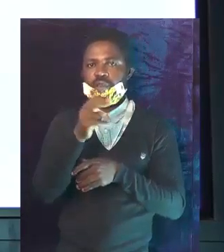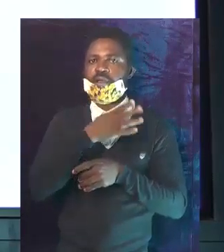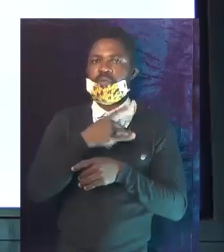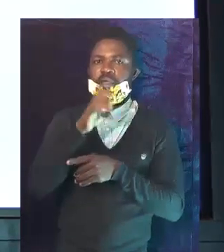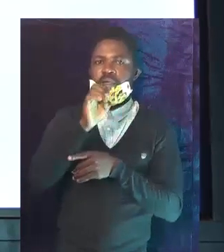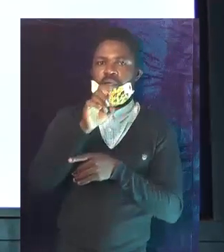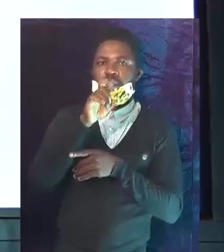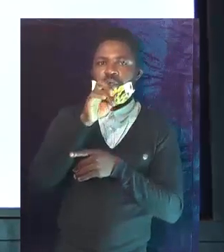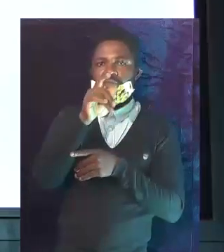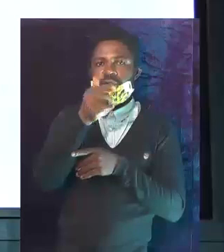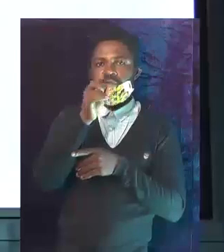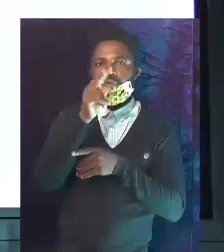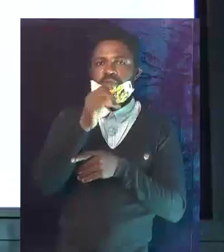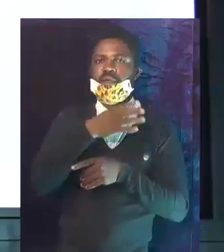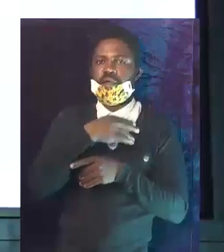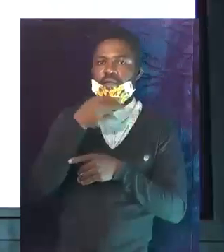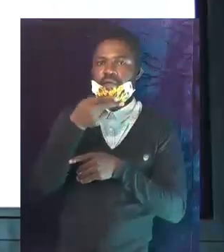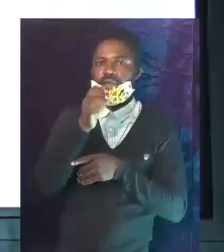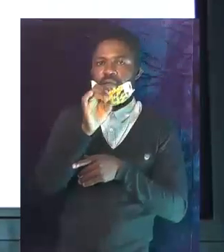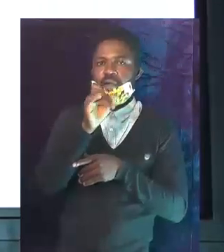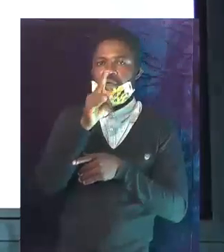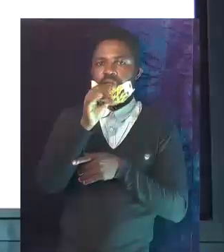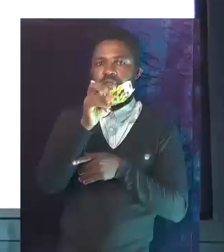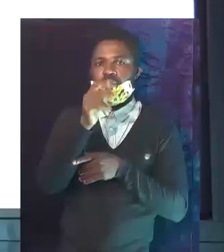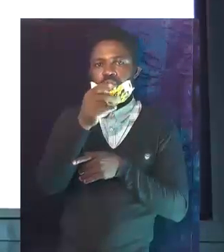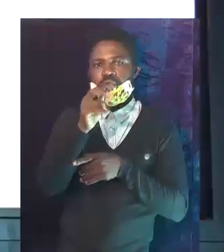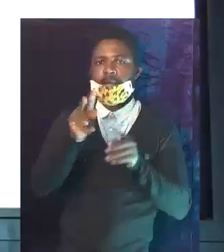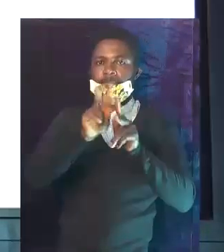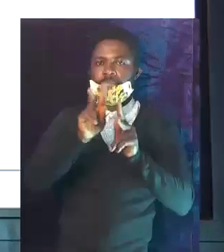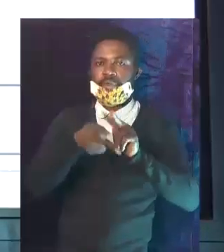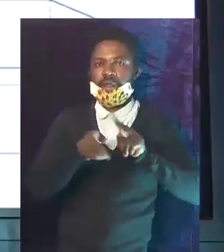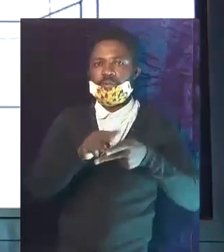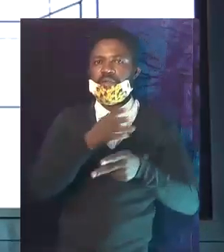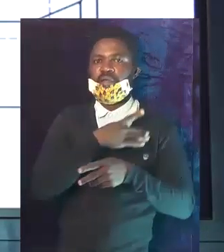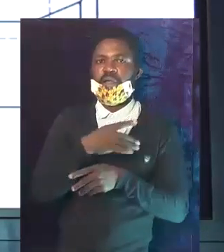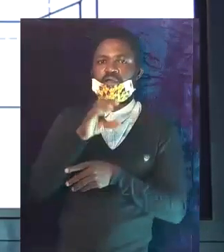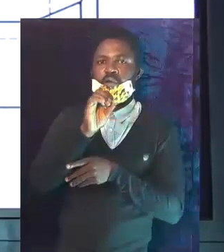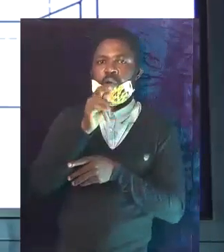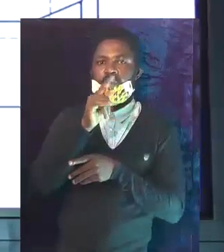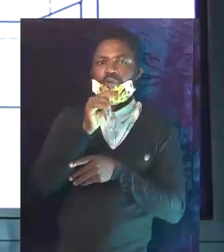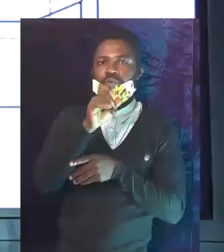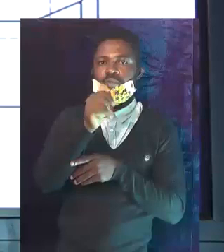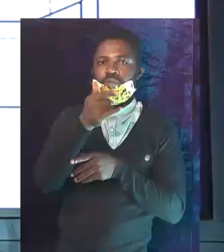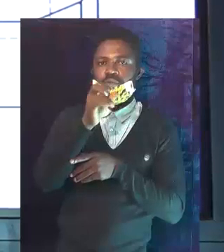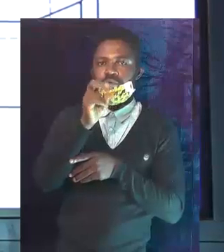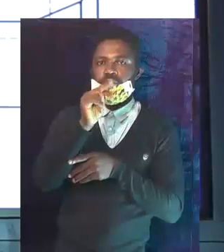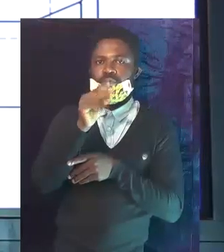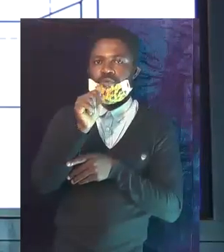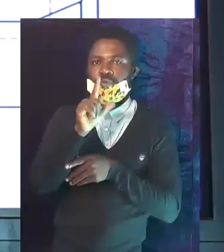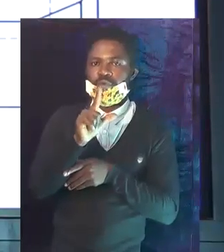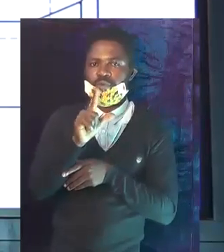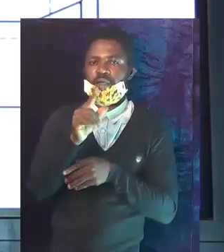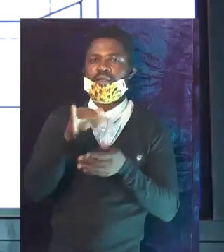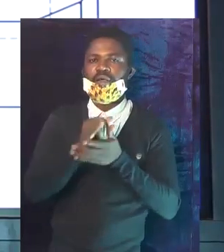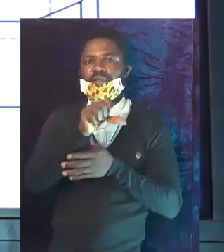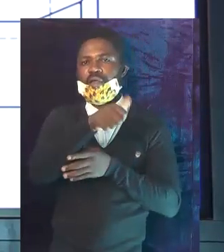pyramid, heptagonal pyramid, and octagonal pyramid. Prisms, on the other hand, do not have pointed top. That's another